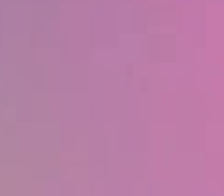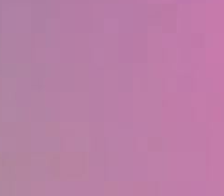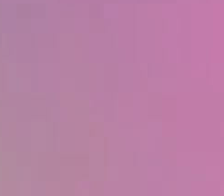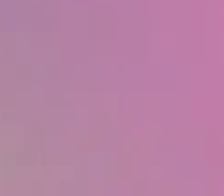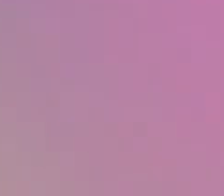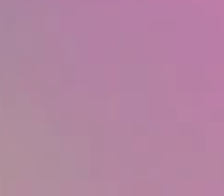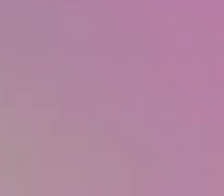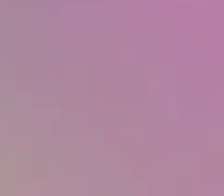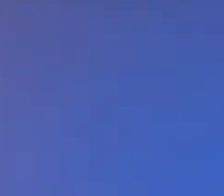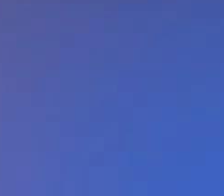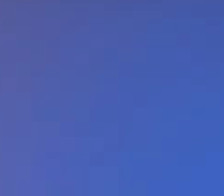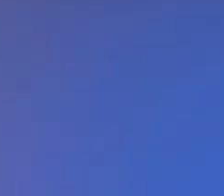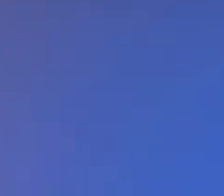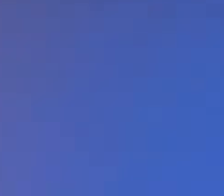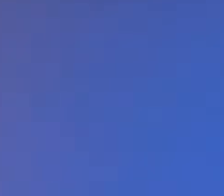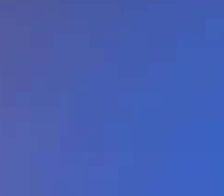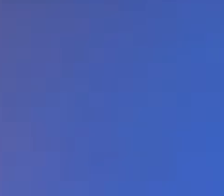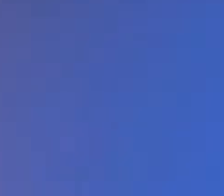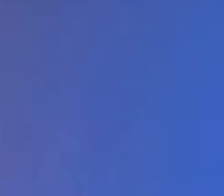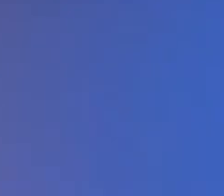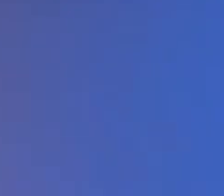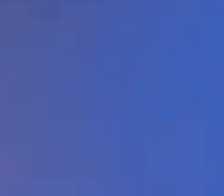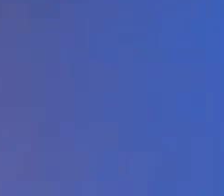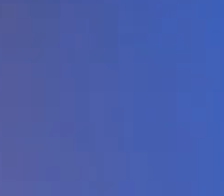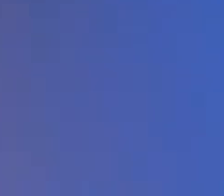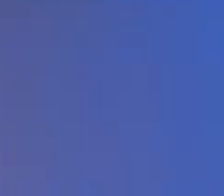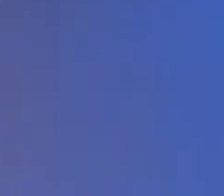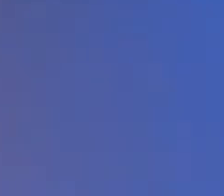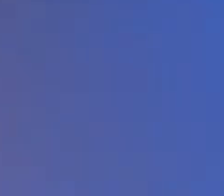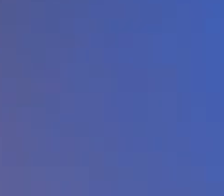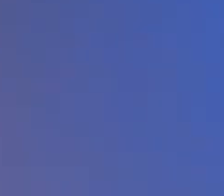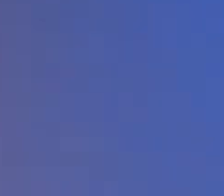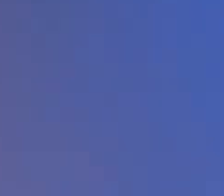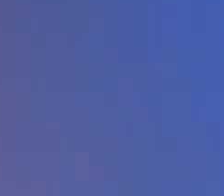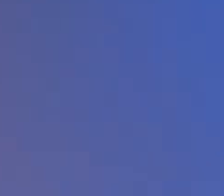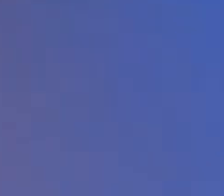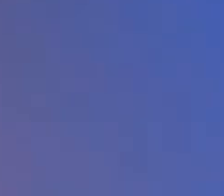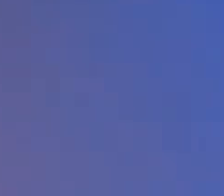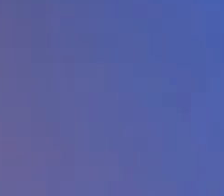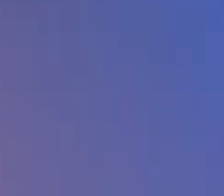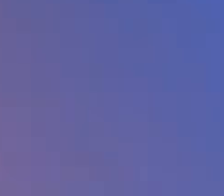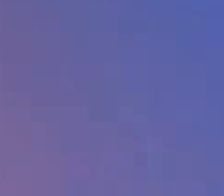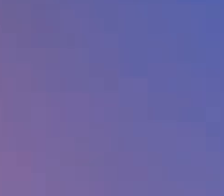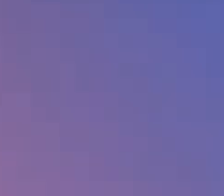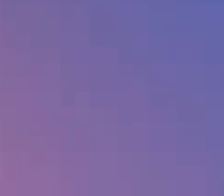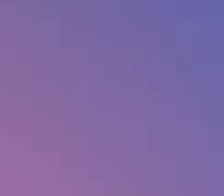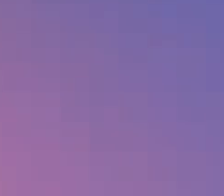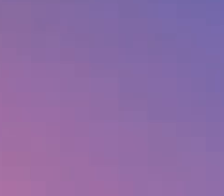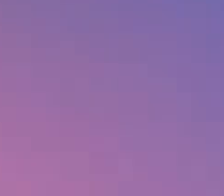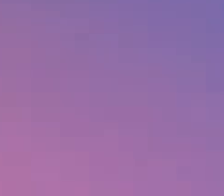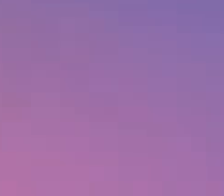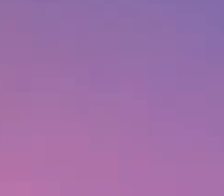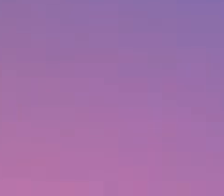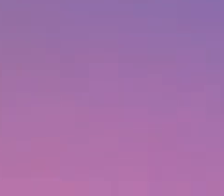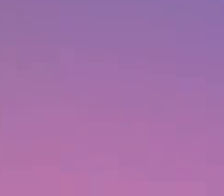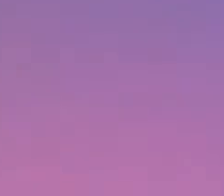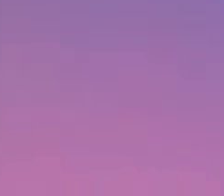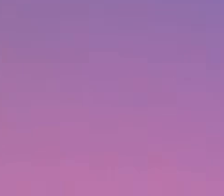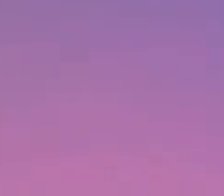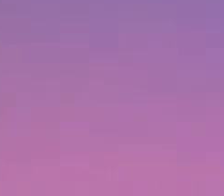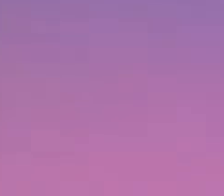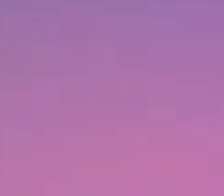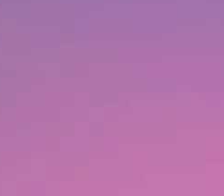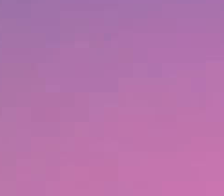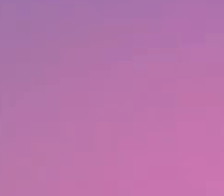they asked me, where was I going, you know? I said, well, you have to be reasonable. It's, you